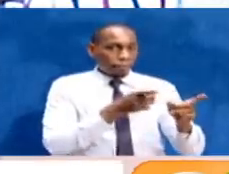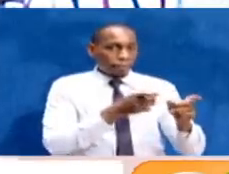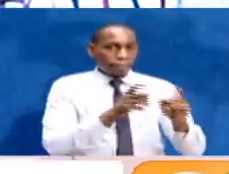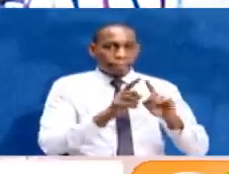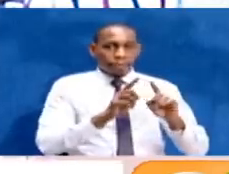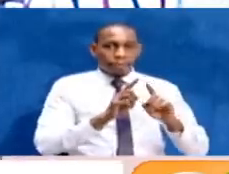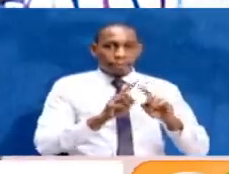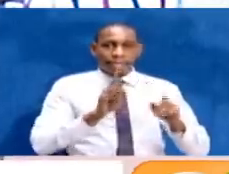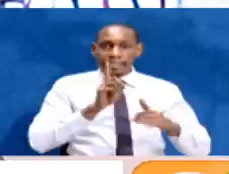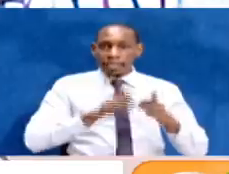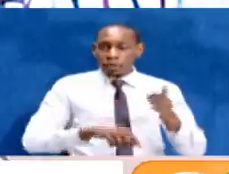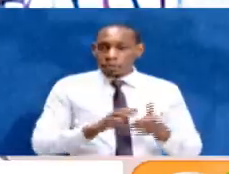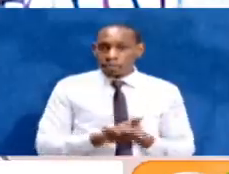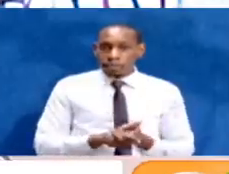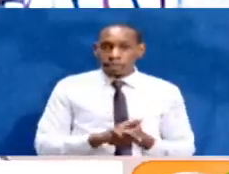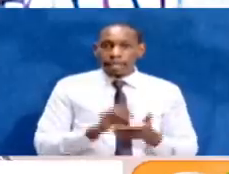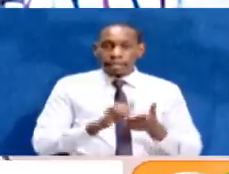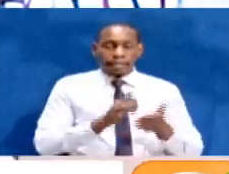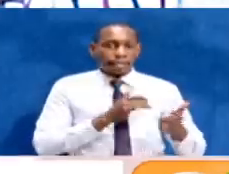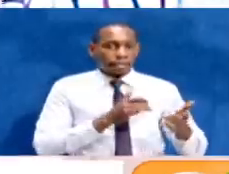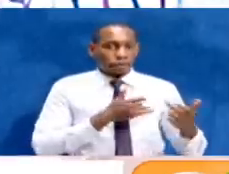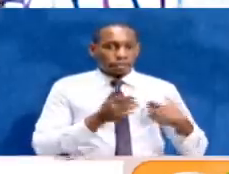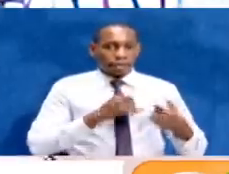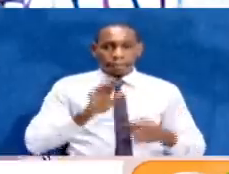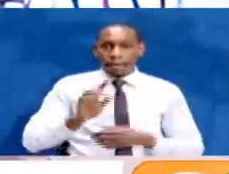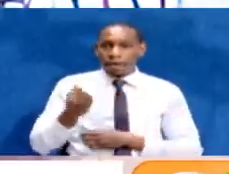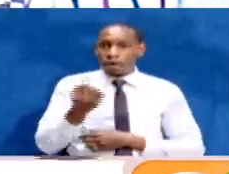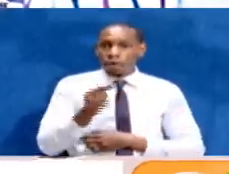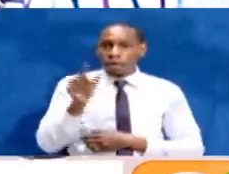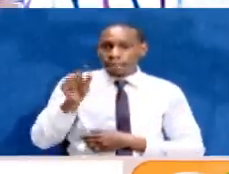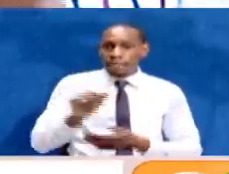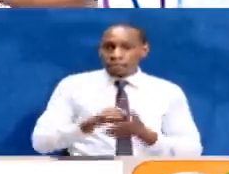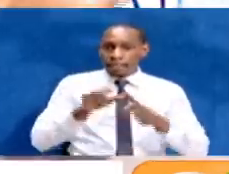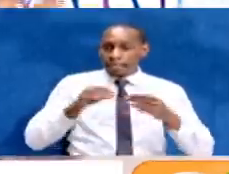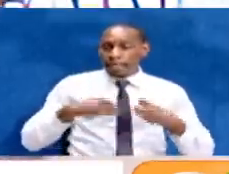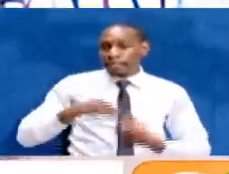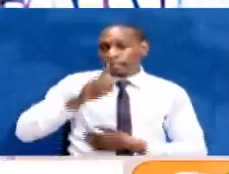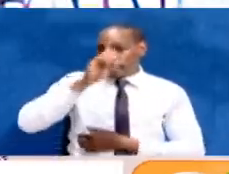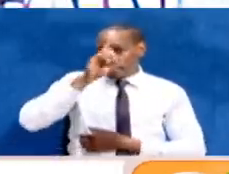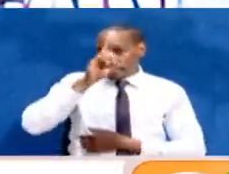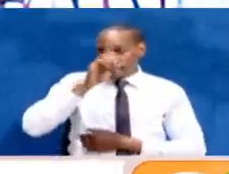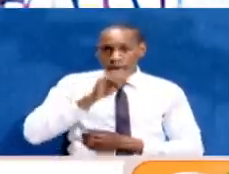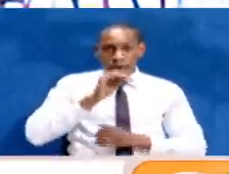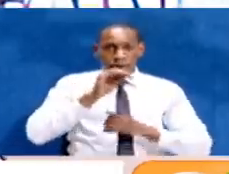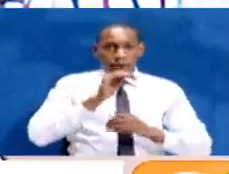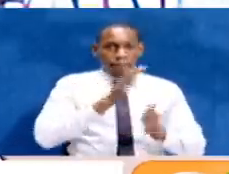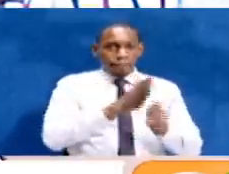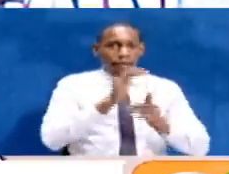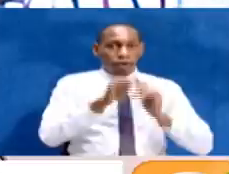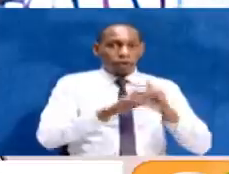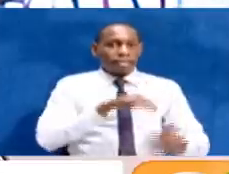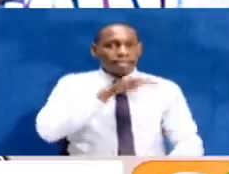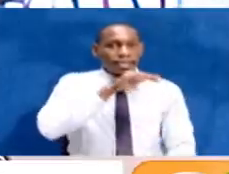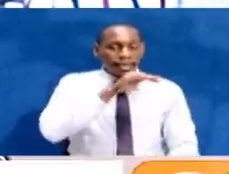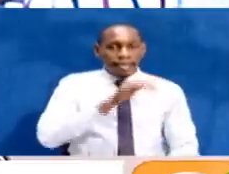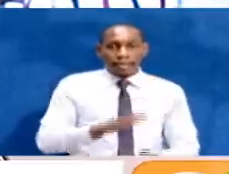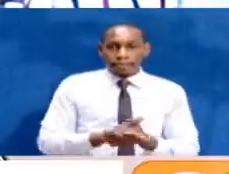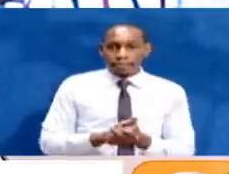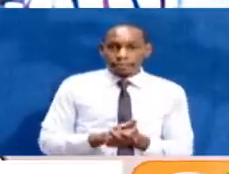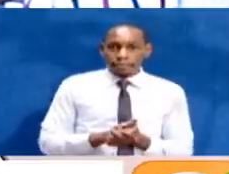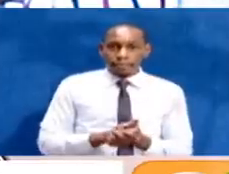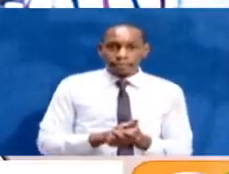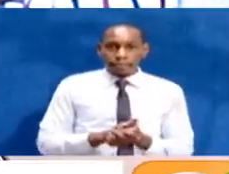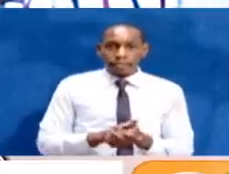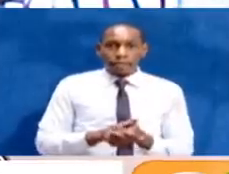but saying that, you know, as far as they're concerned, the only person they can take seriously in that whole arrangement is Raila Odinga. And they've been saying